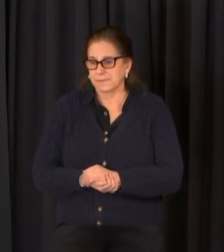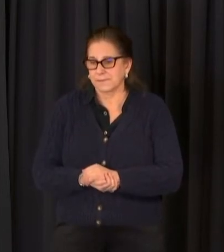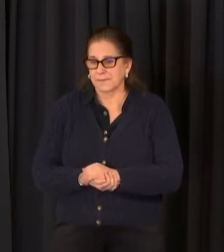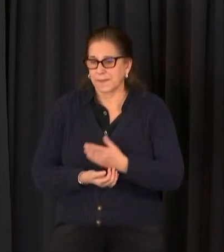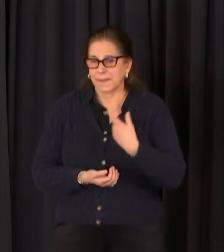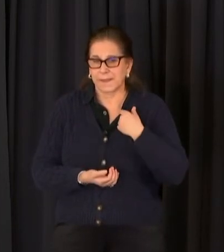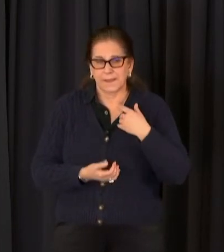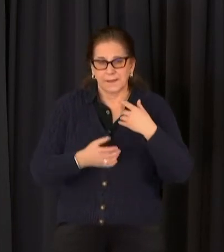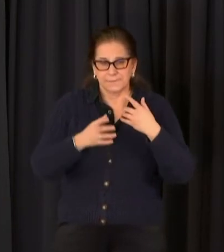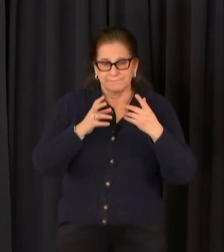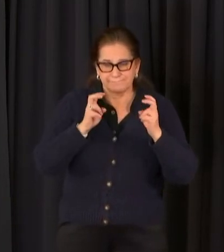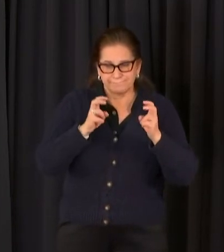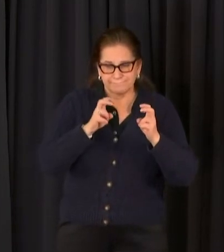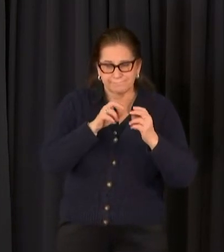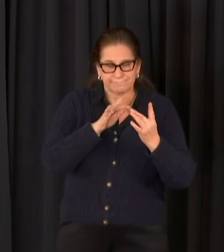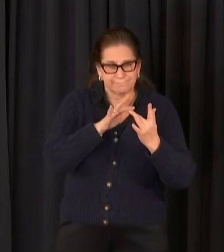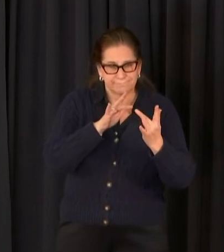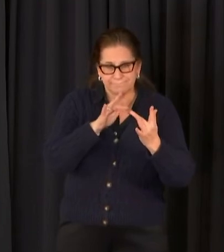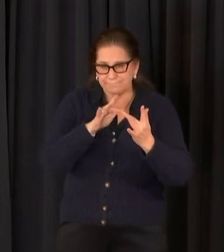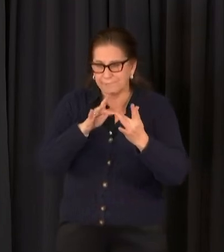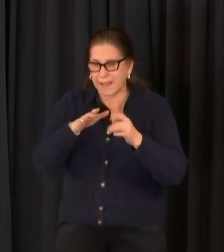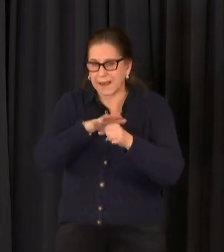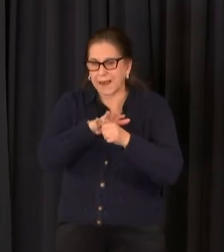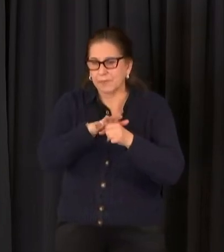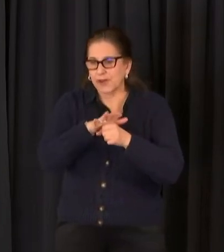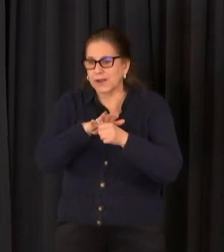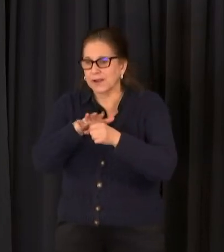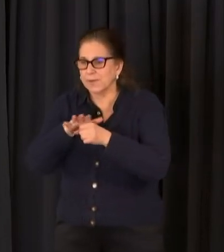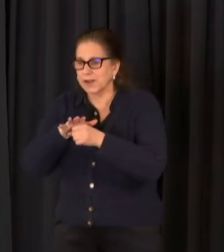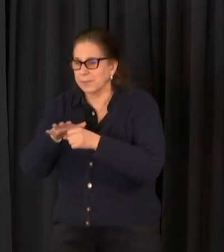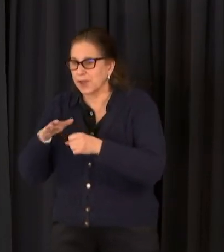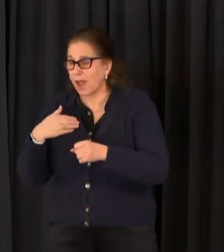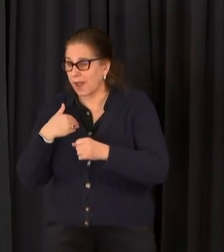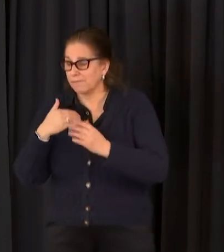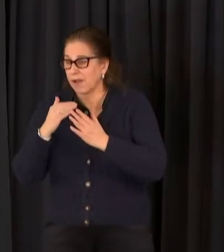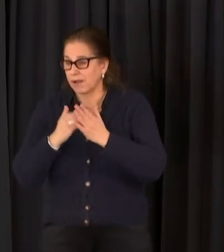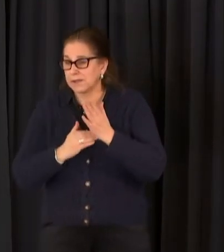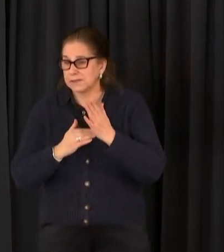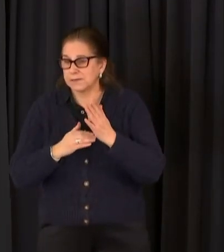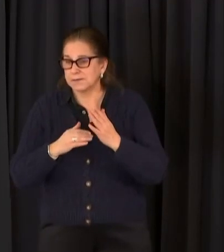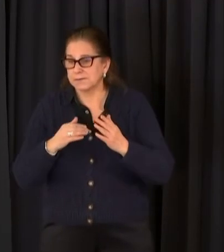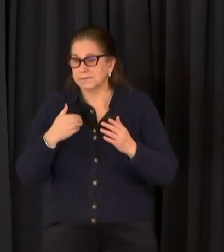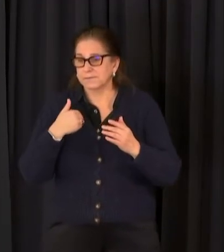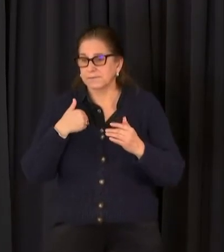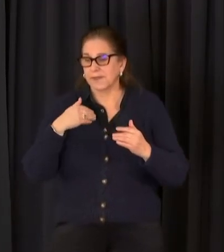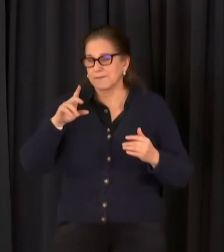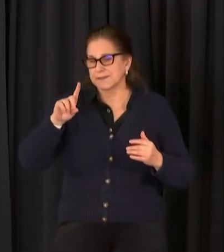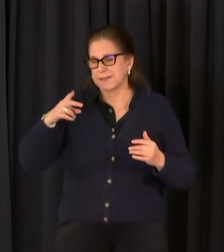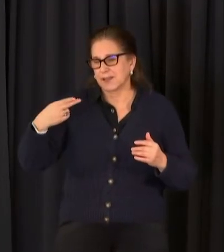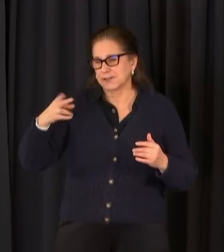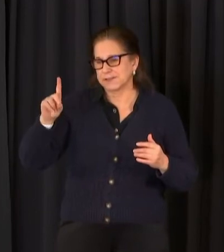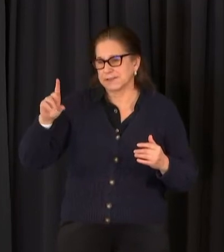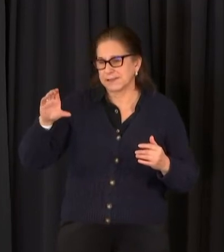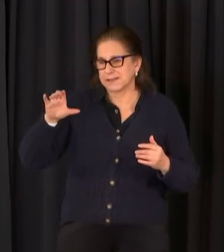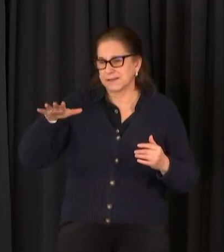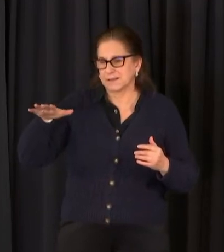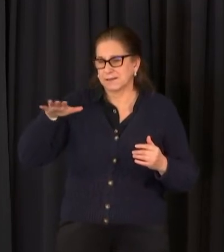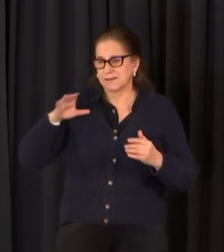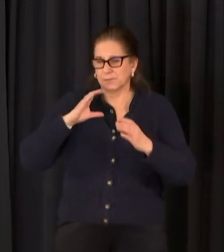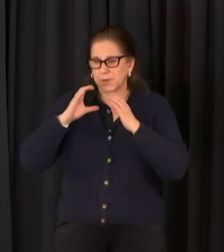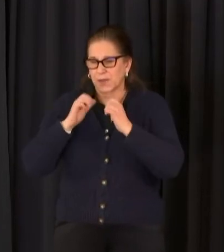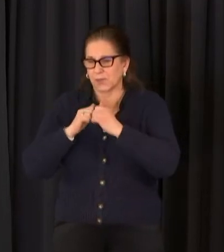of community-based housing organizations. They're all listed on that site and also on the DHCD site, and are also